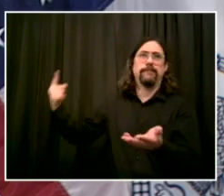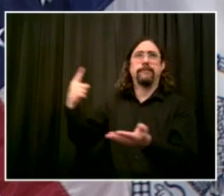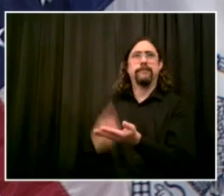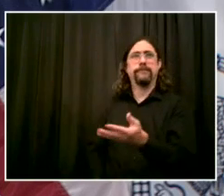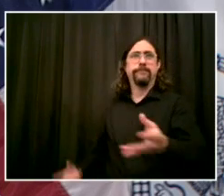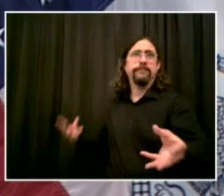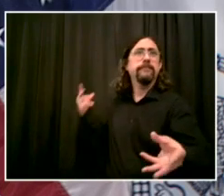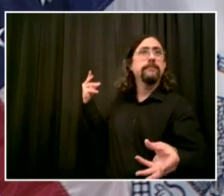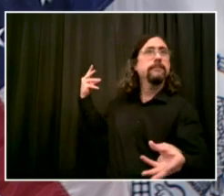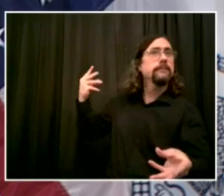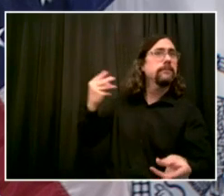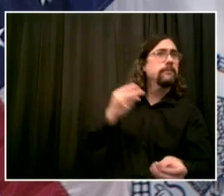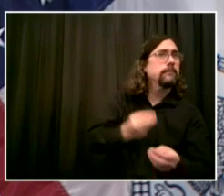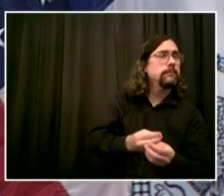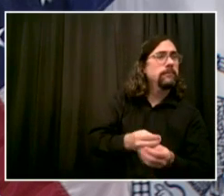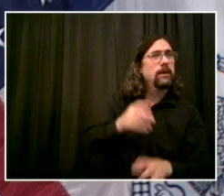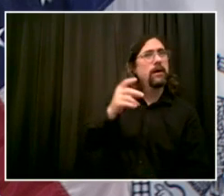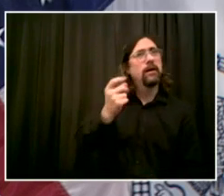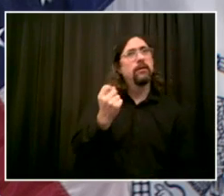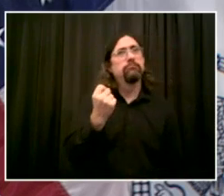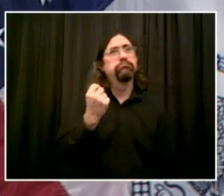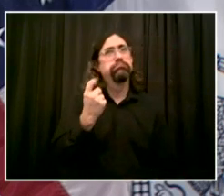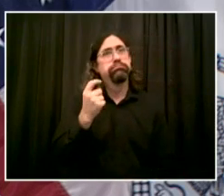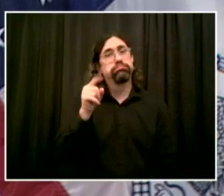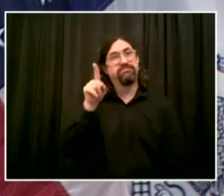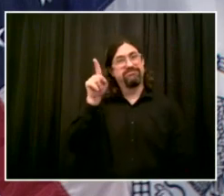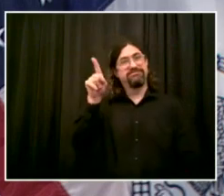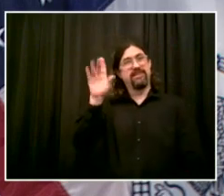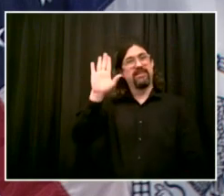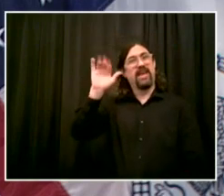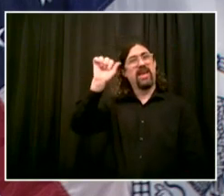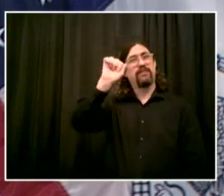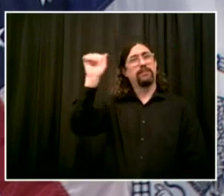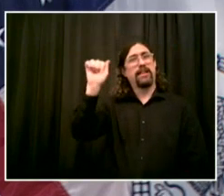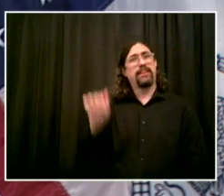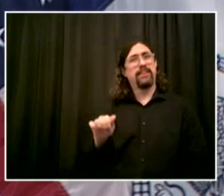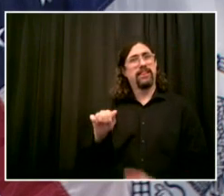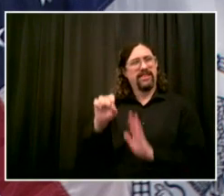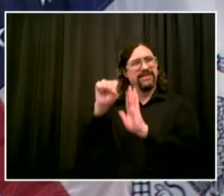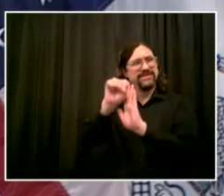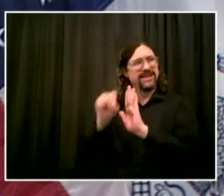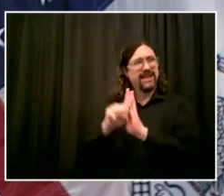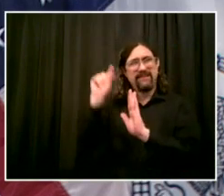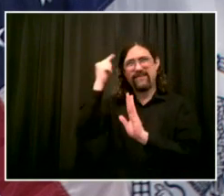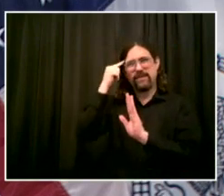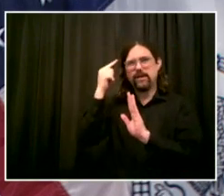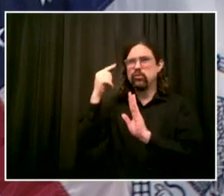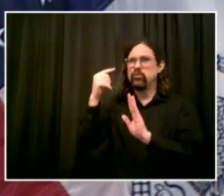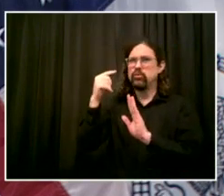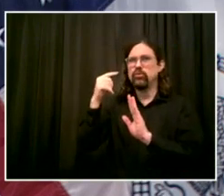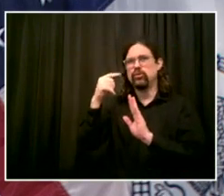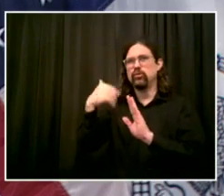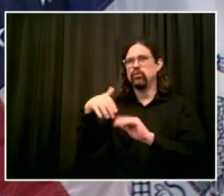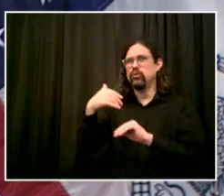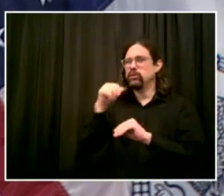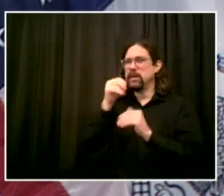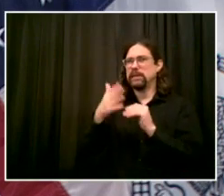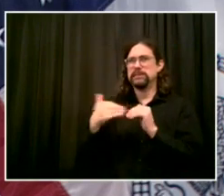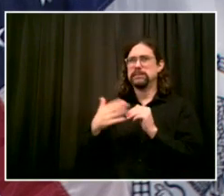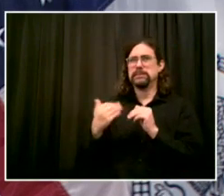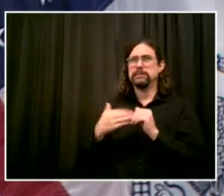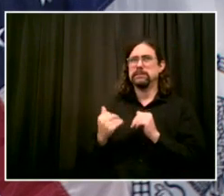ever letting it go away. It's a very hard thing to get back. But what I think is gaining traction